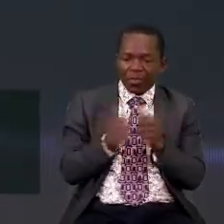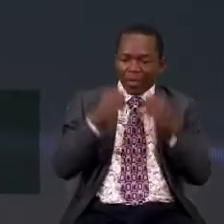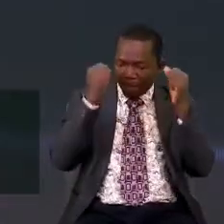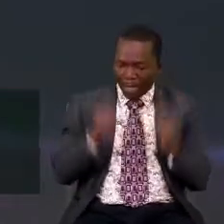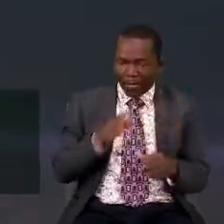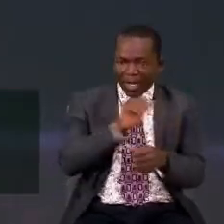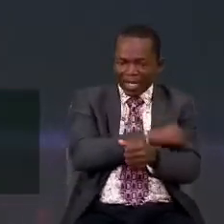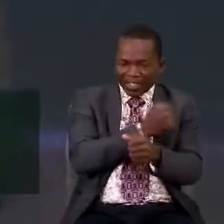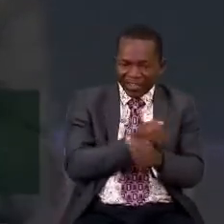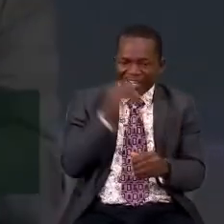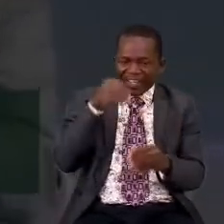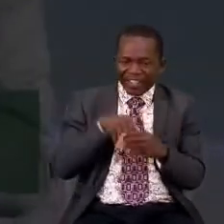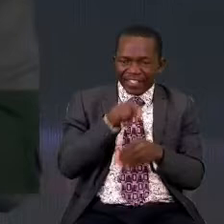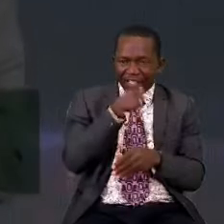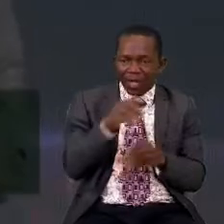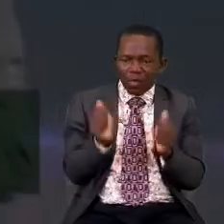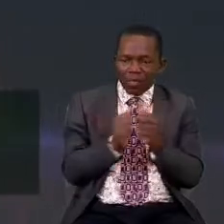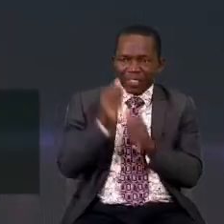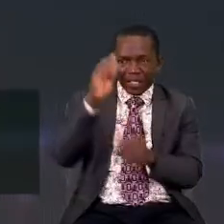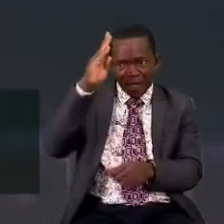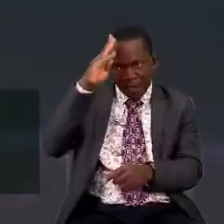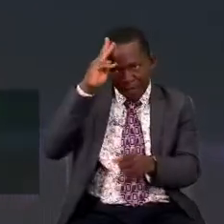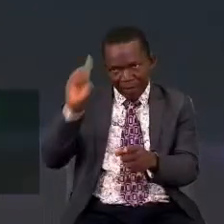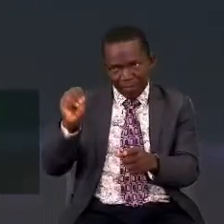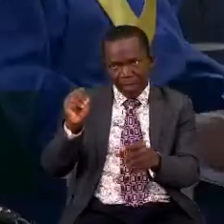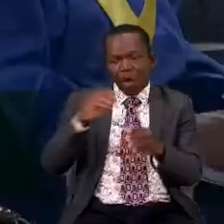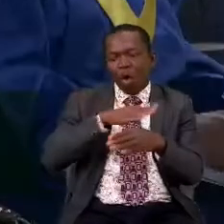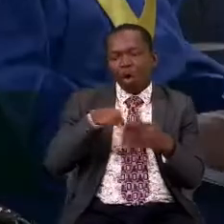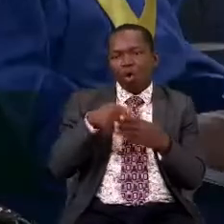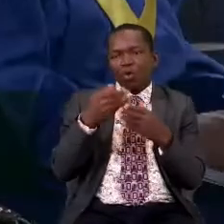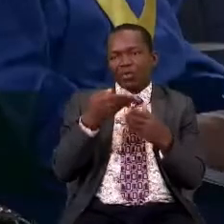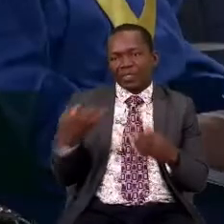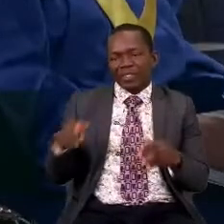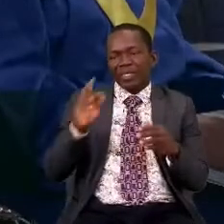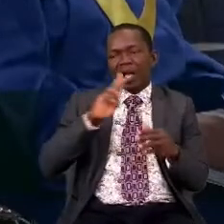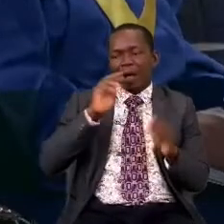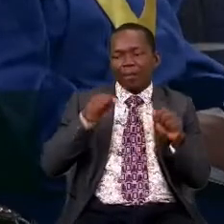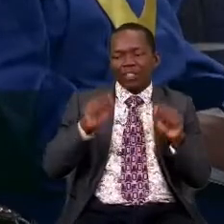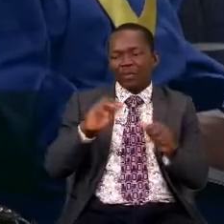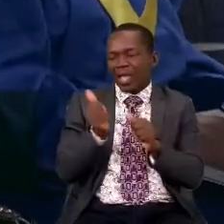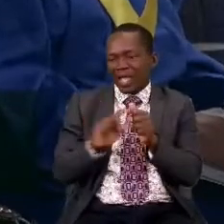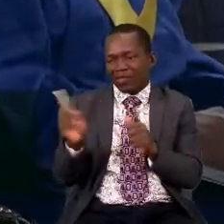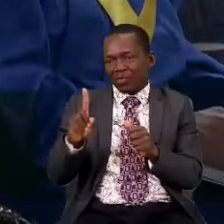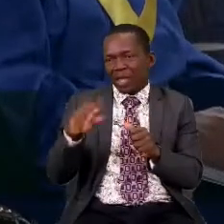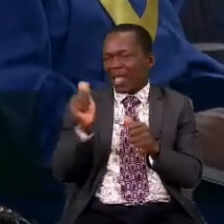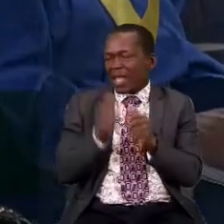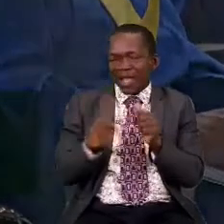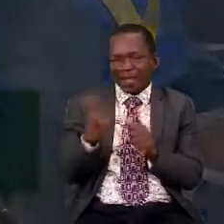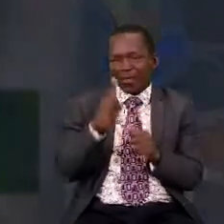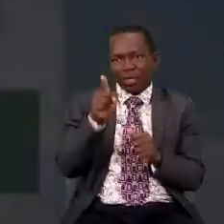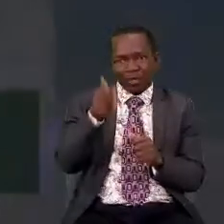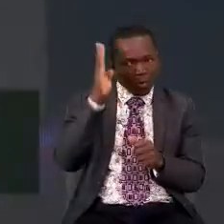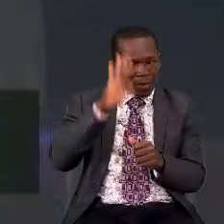everywhere you go, you'll find he's always there. If sickness knocks at the door, the healer